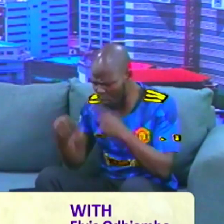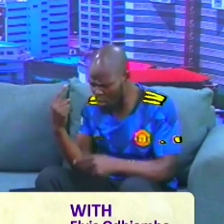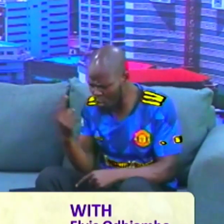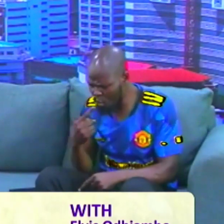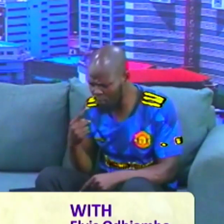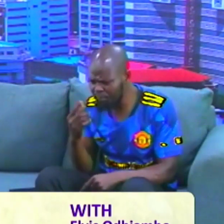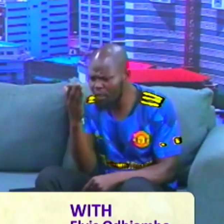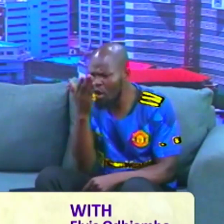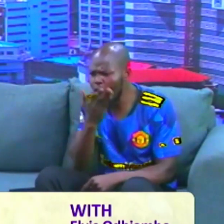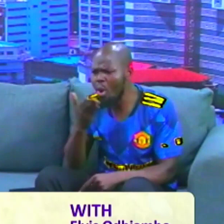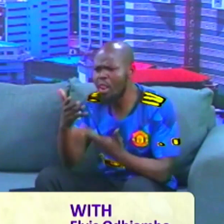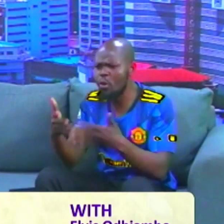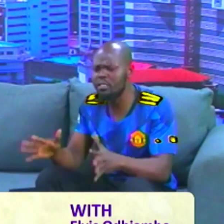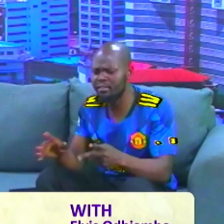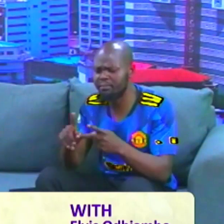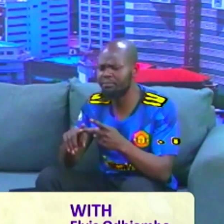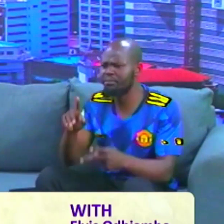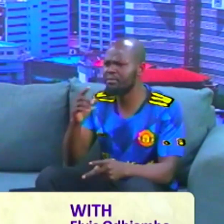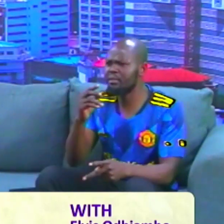their positionings well.